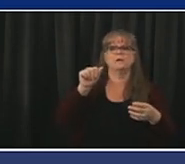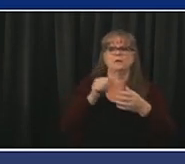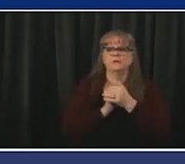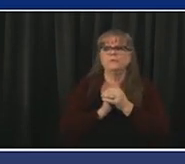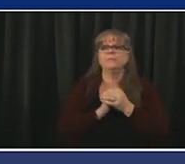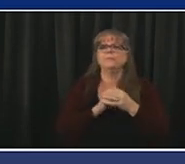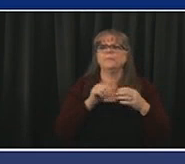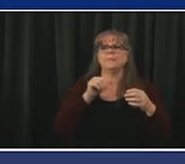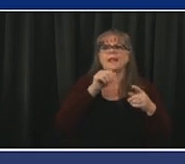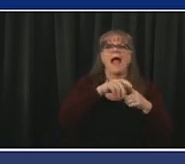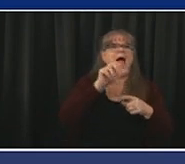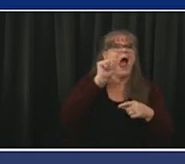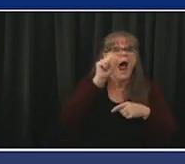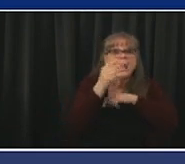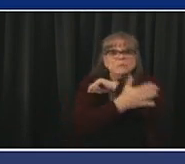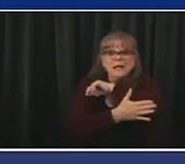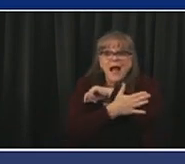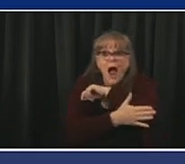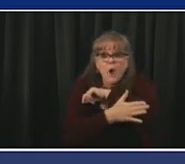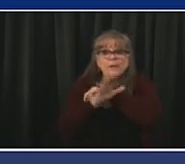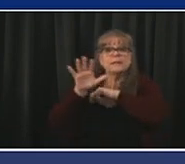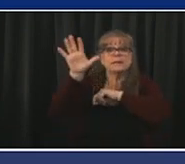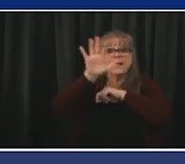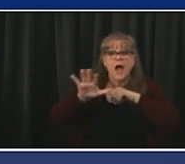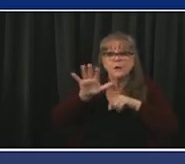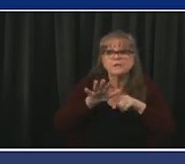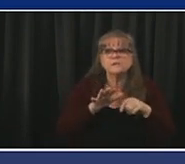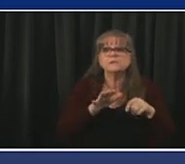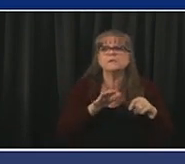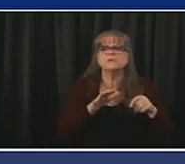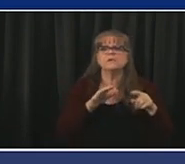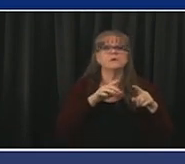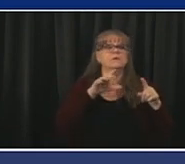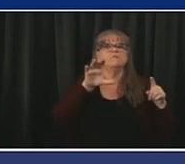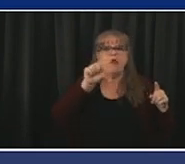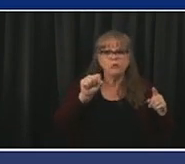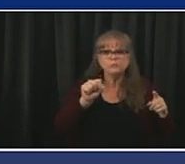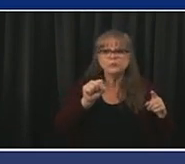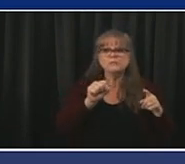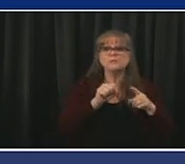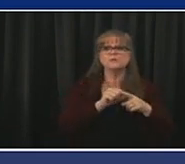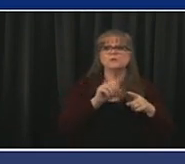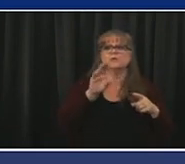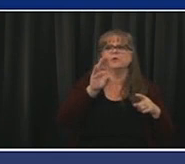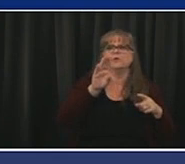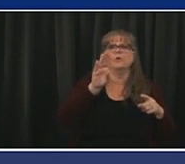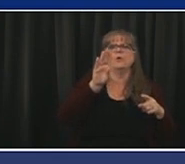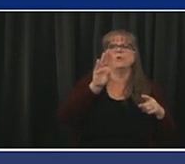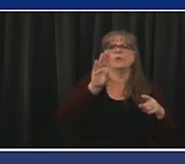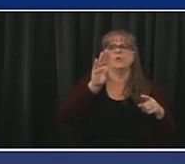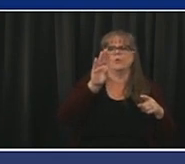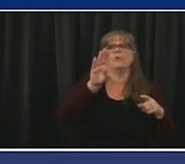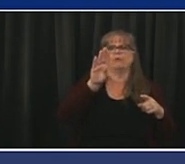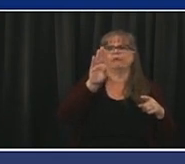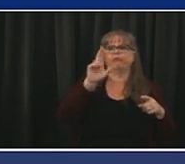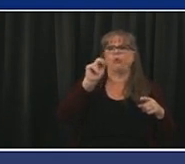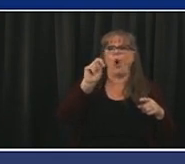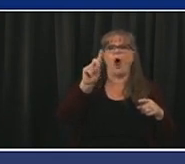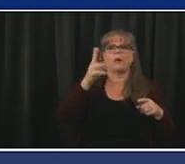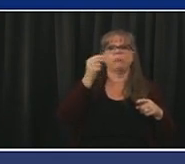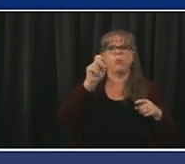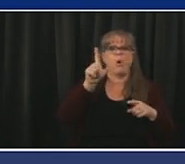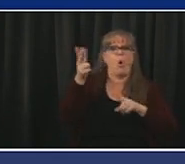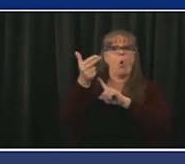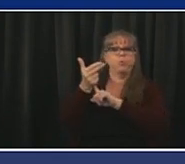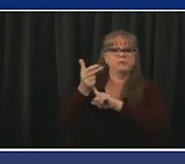And then El Paso County and the Broadmoor World Arena down in Colorado Springs. Then Pueblo County and City of Pueblo,